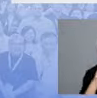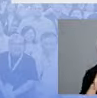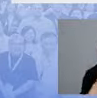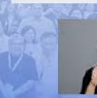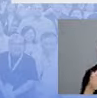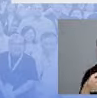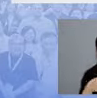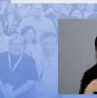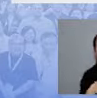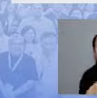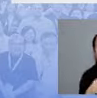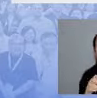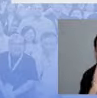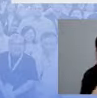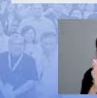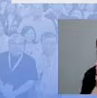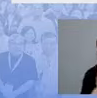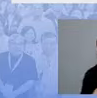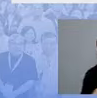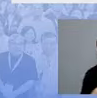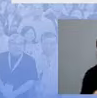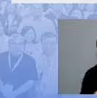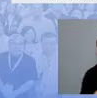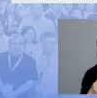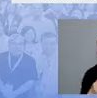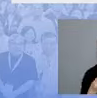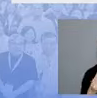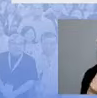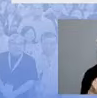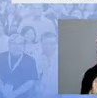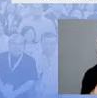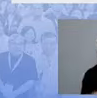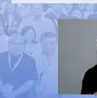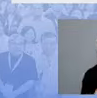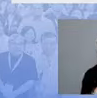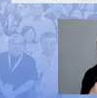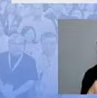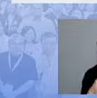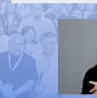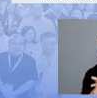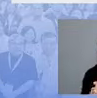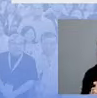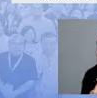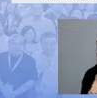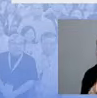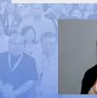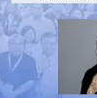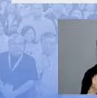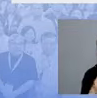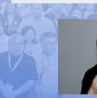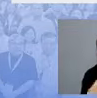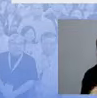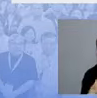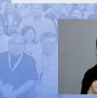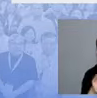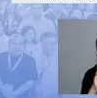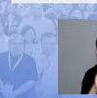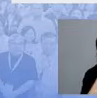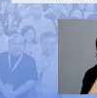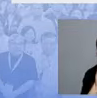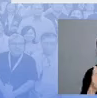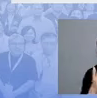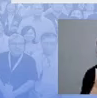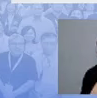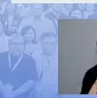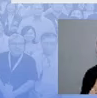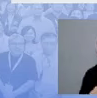policy realm. One of it is actually solution partner empowerment model, where we actually handhold our partners who are running projects with